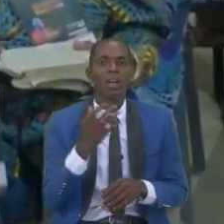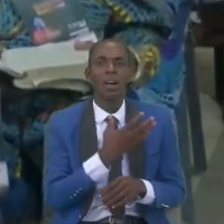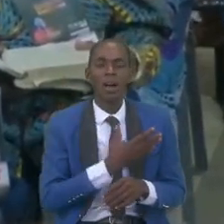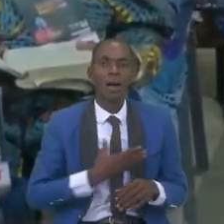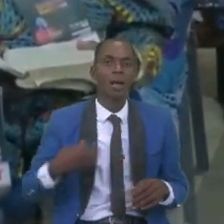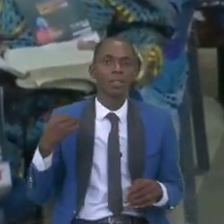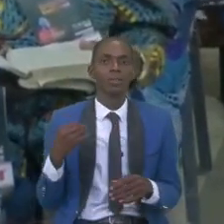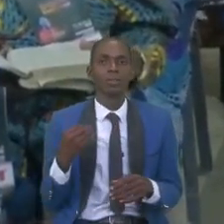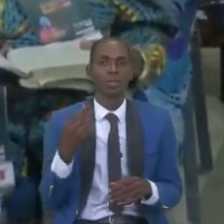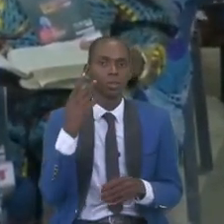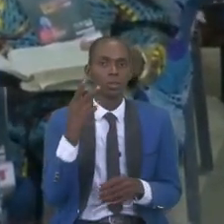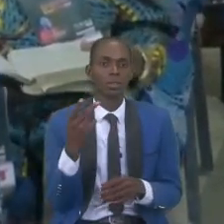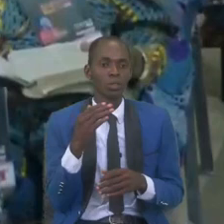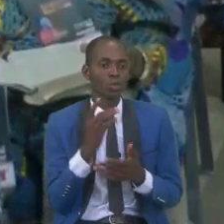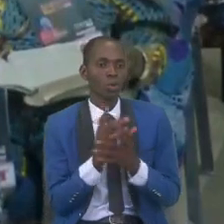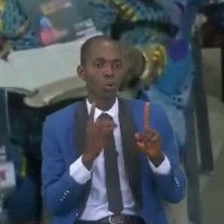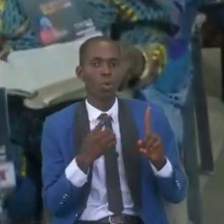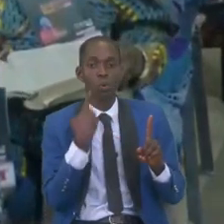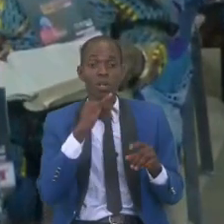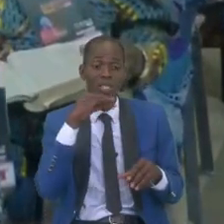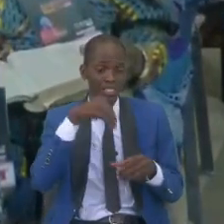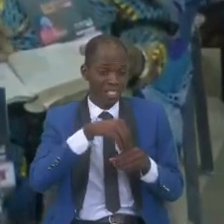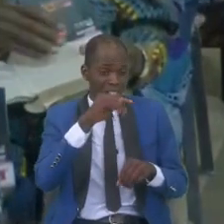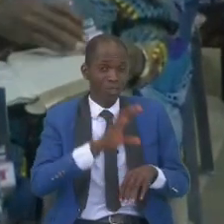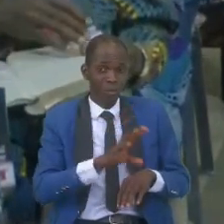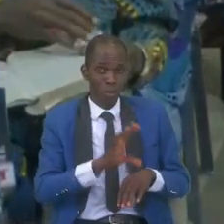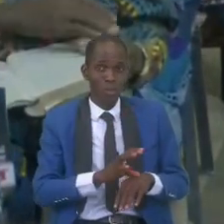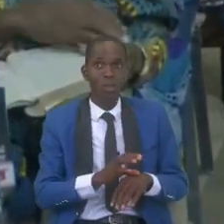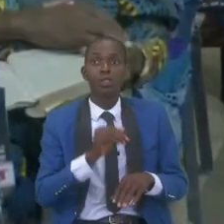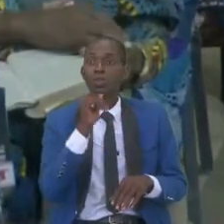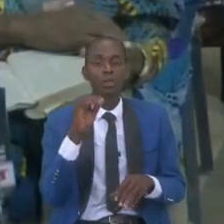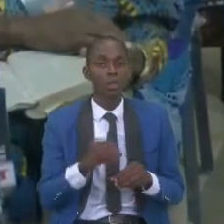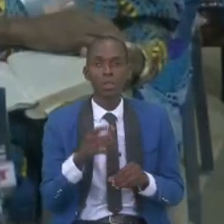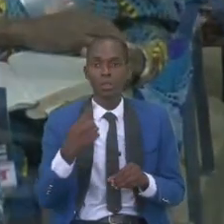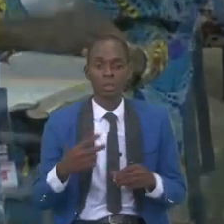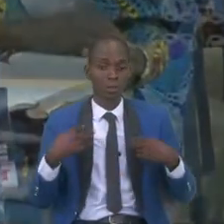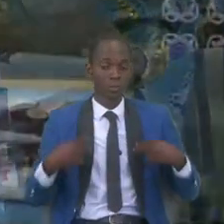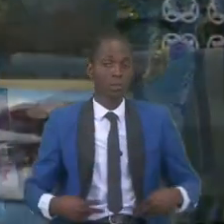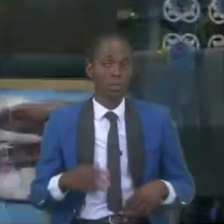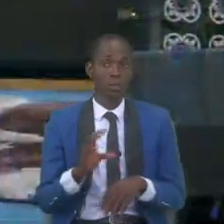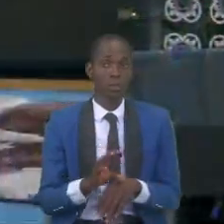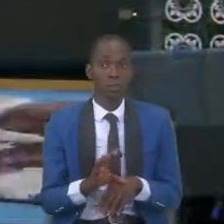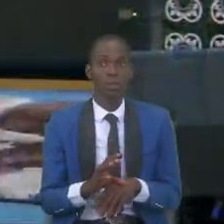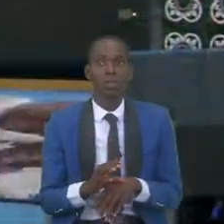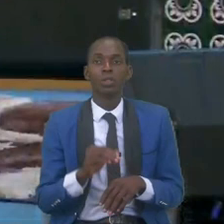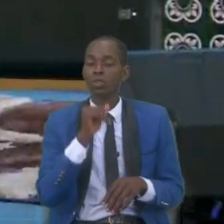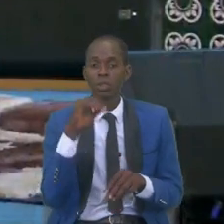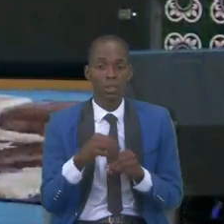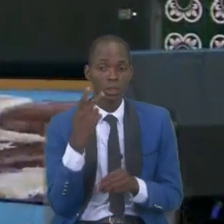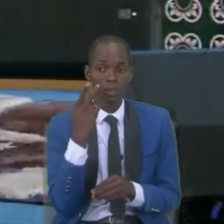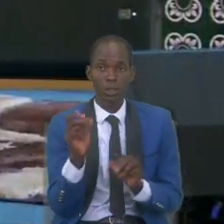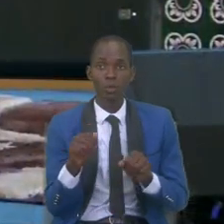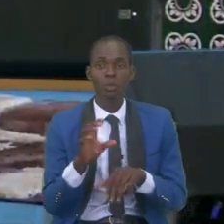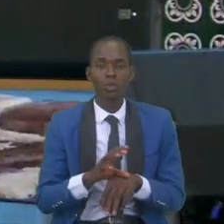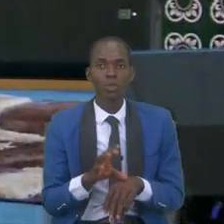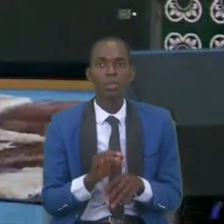You're looking at somebody who is in the church, is not in the physical church, in the visible church, is not